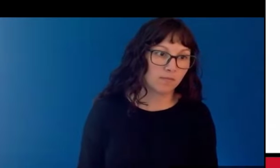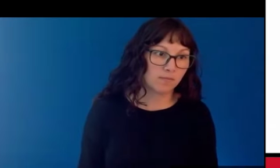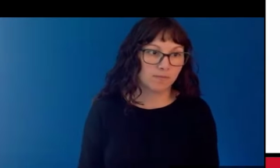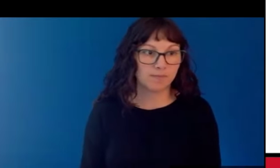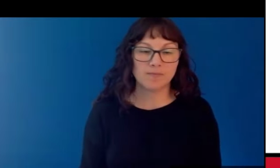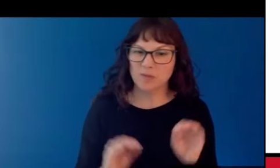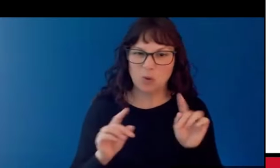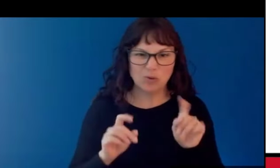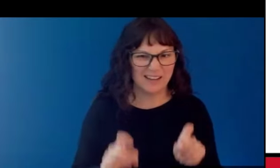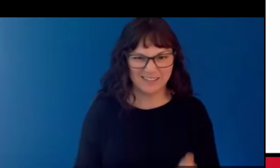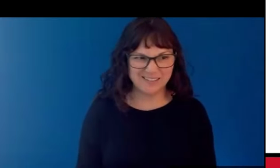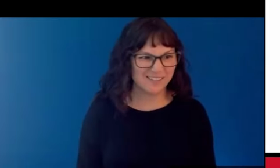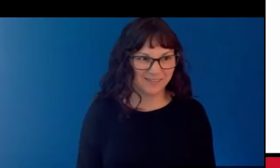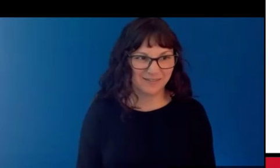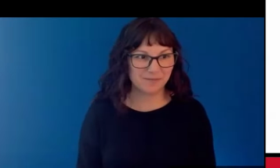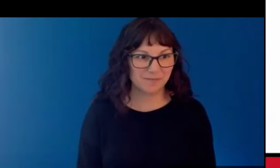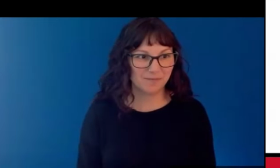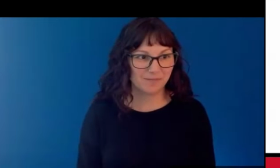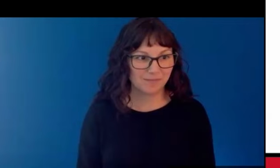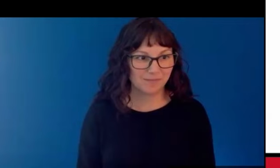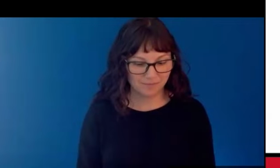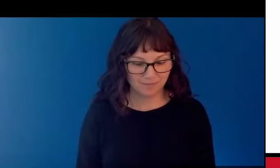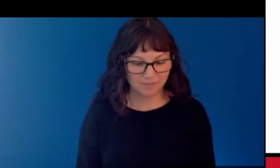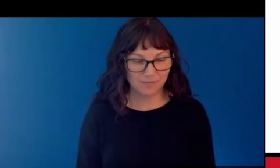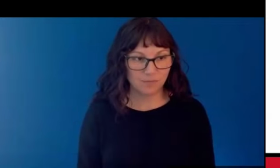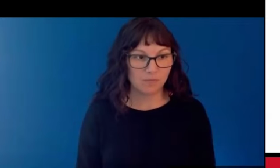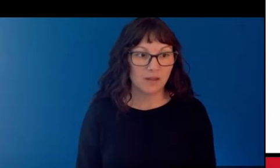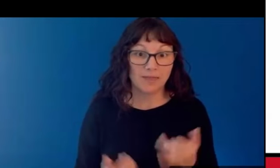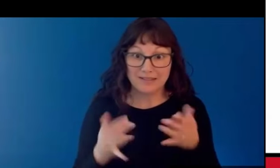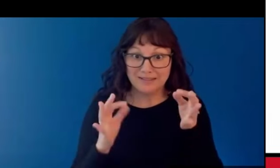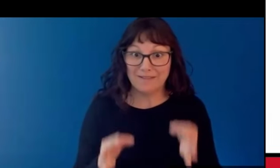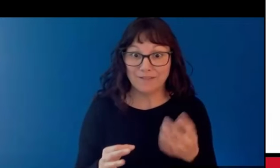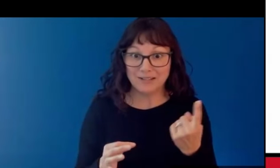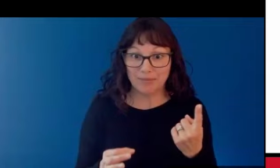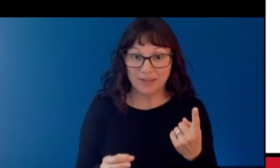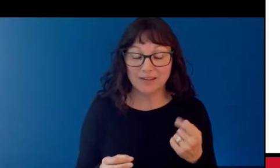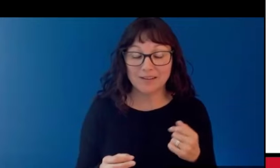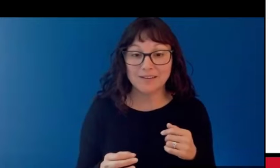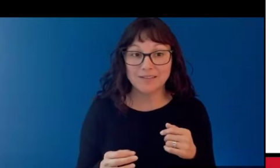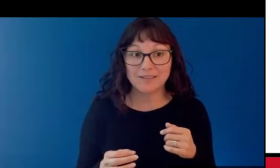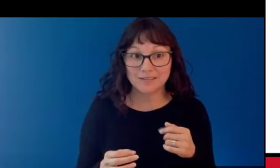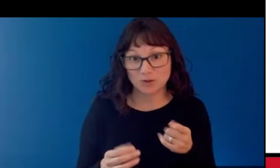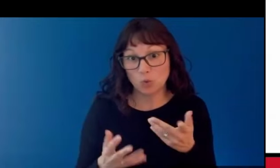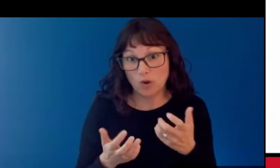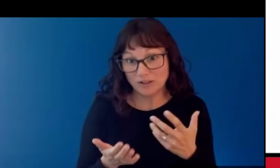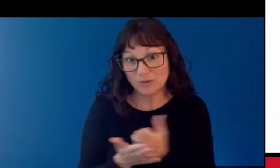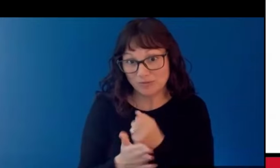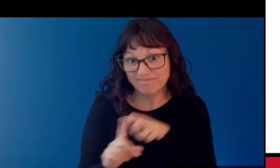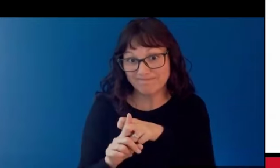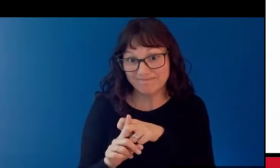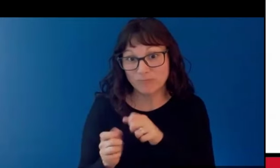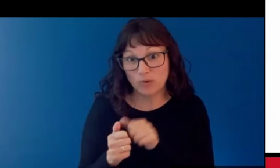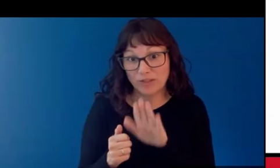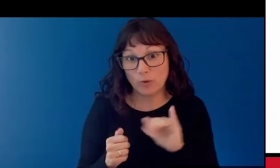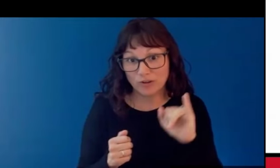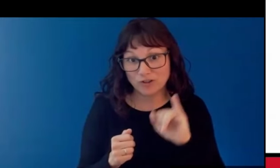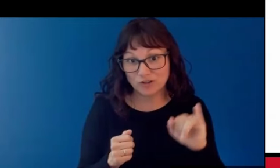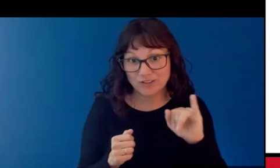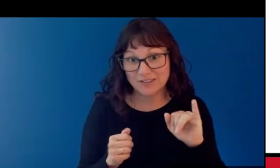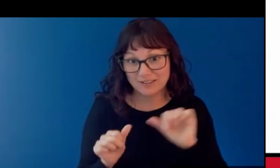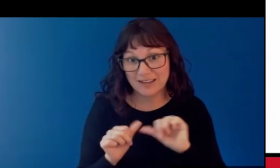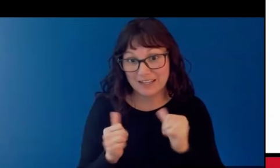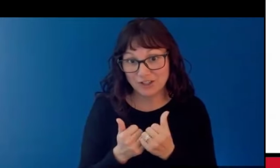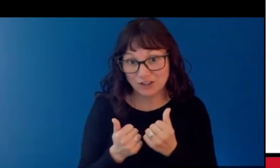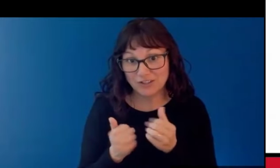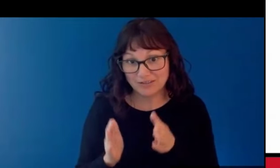afterwards. But, this is definitely something that you want to talk to your insurance agent